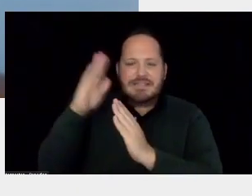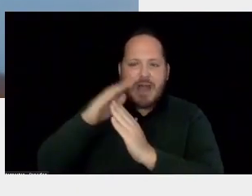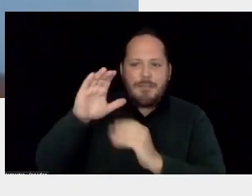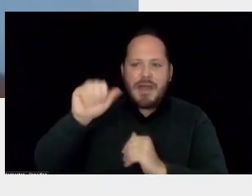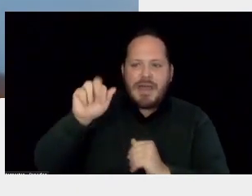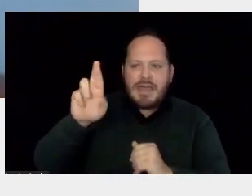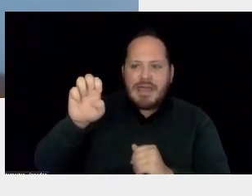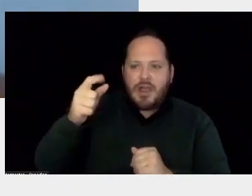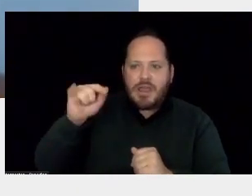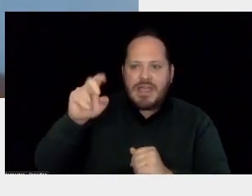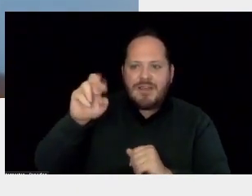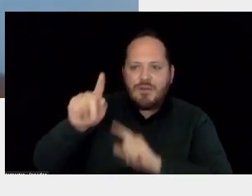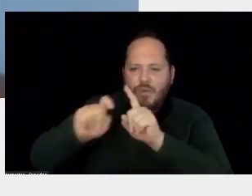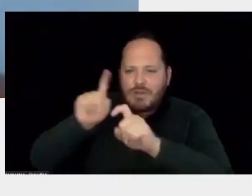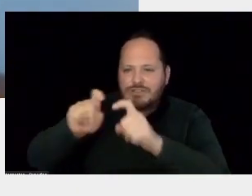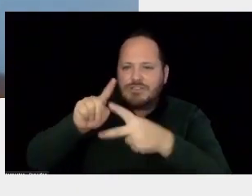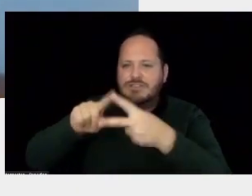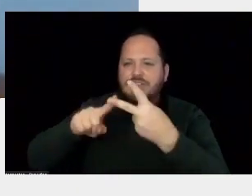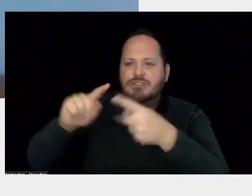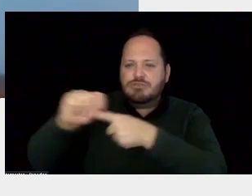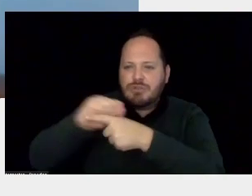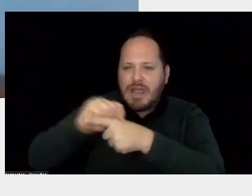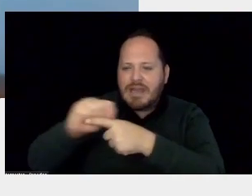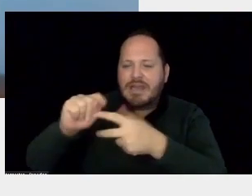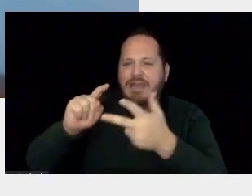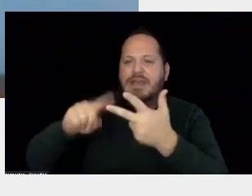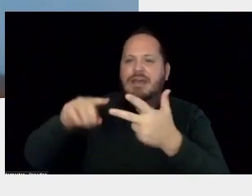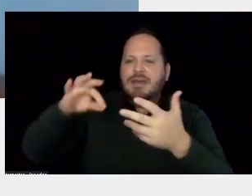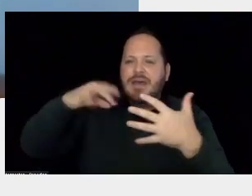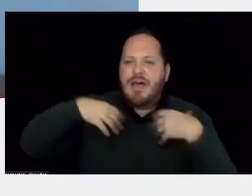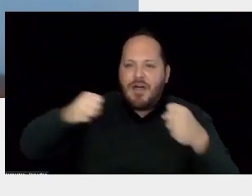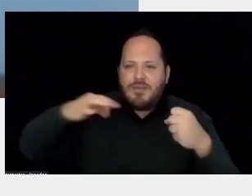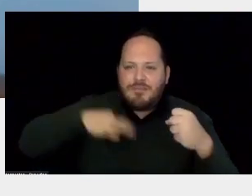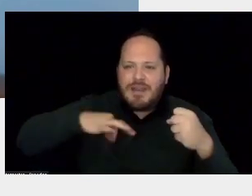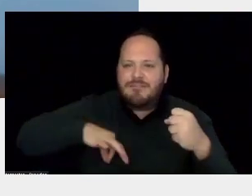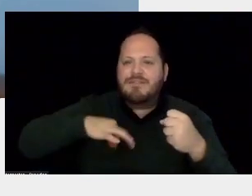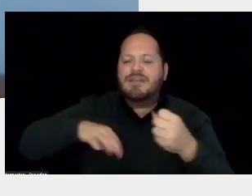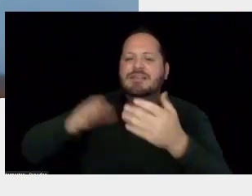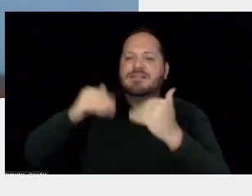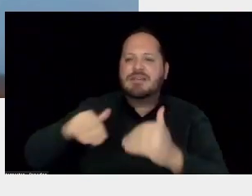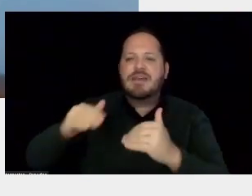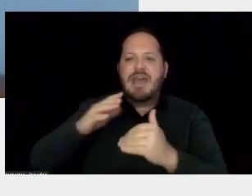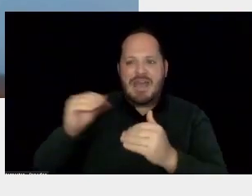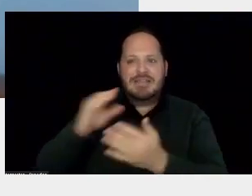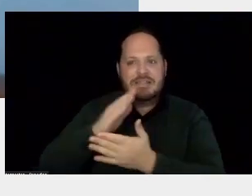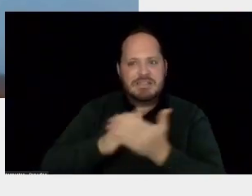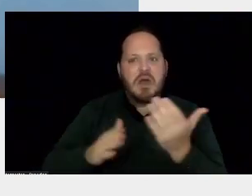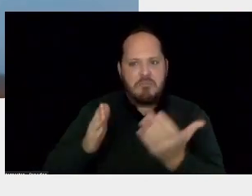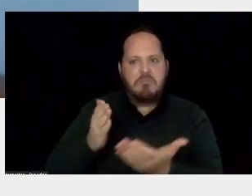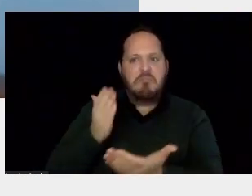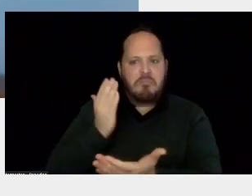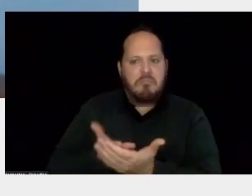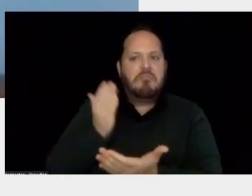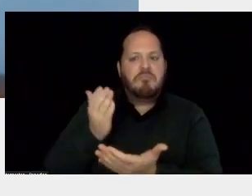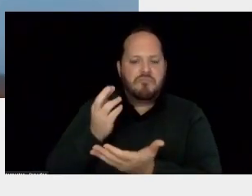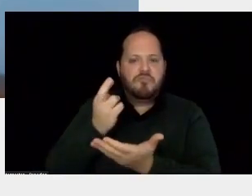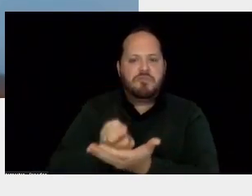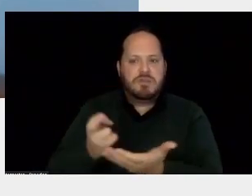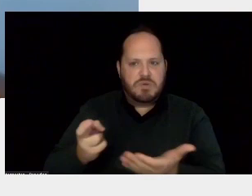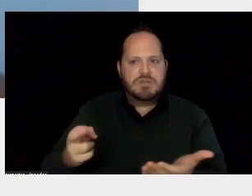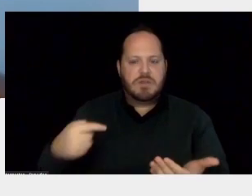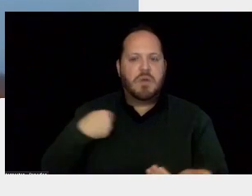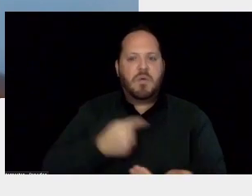questions, training and health benefits, and access to trusted COVID-19 resources. We update that information